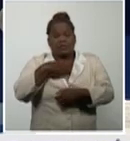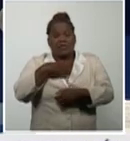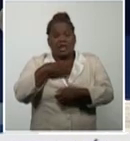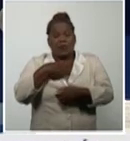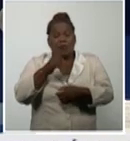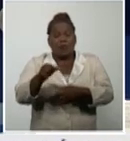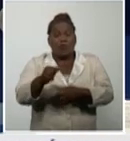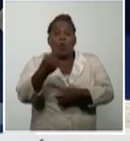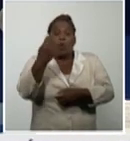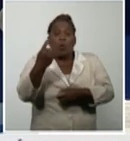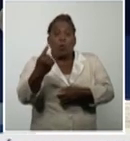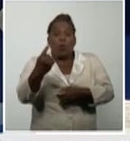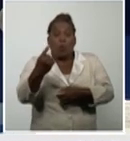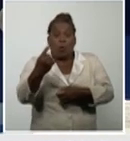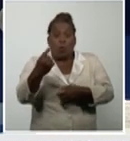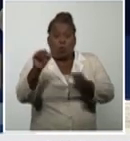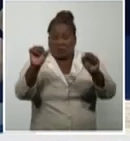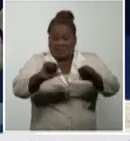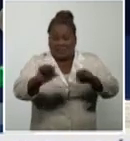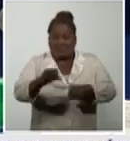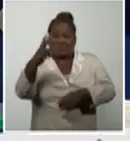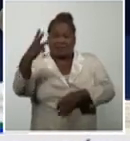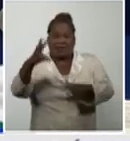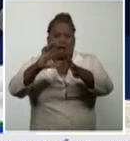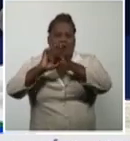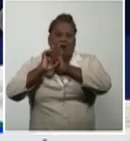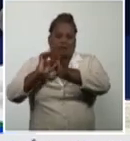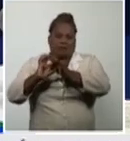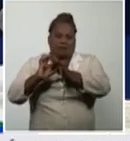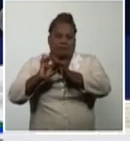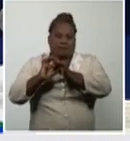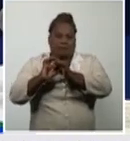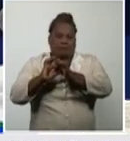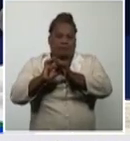critical and 3 patients in serious